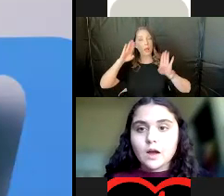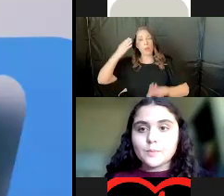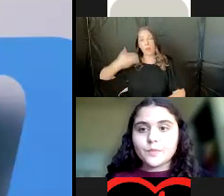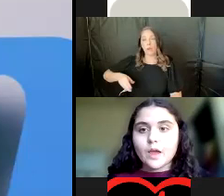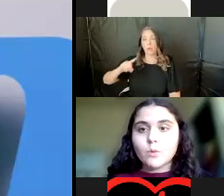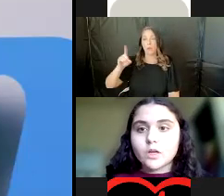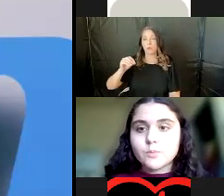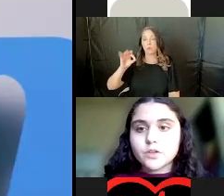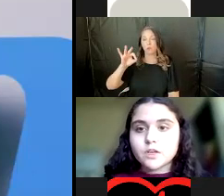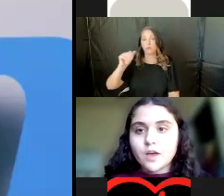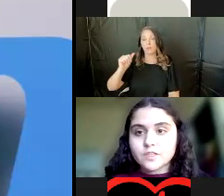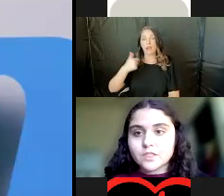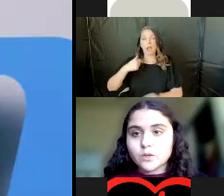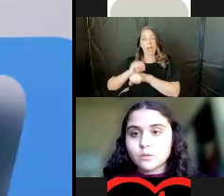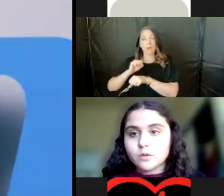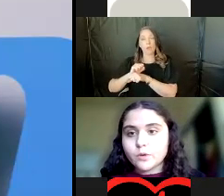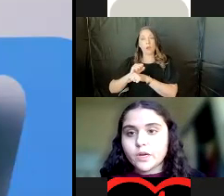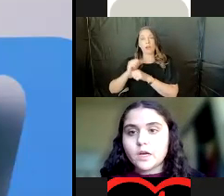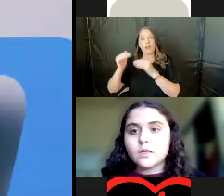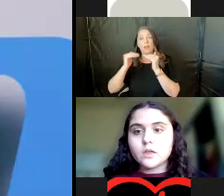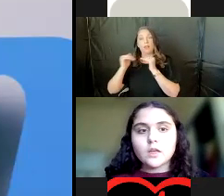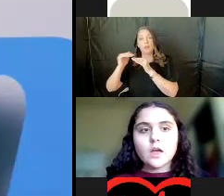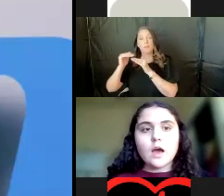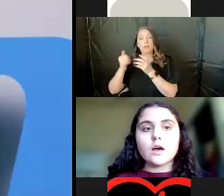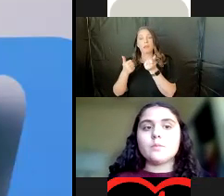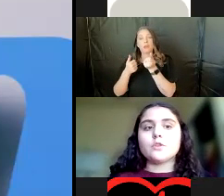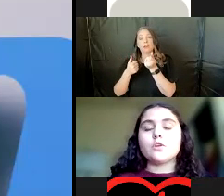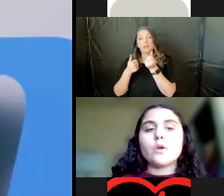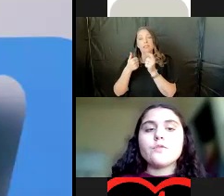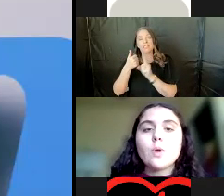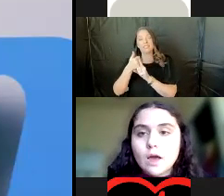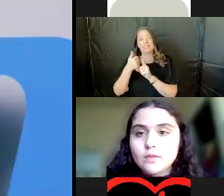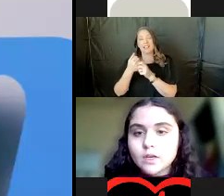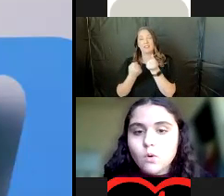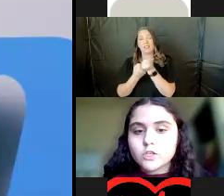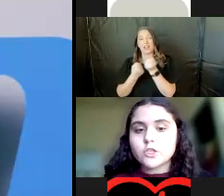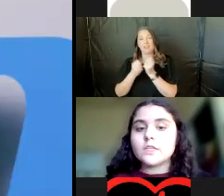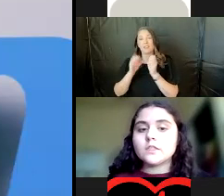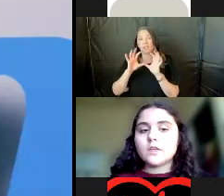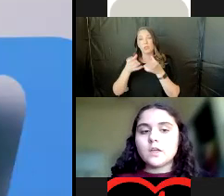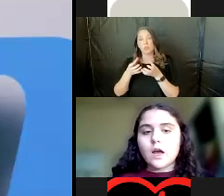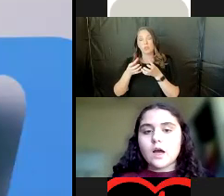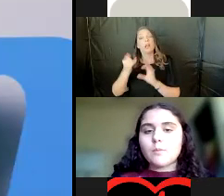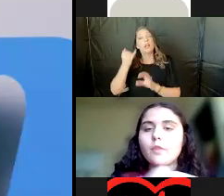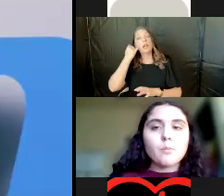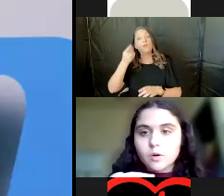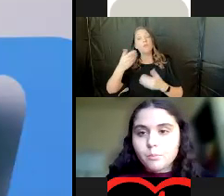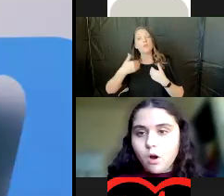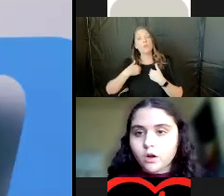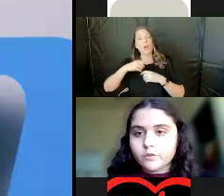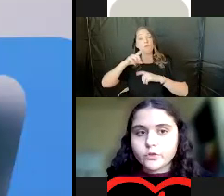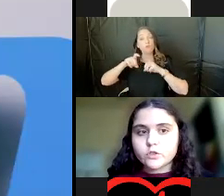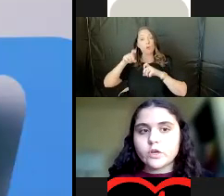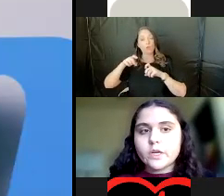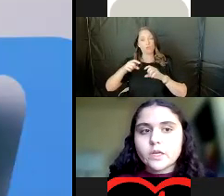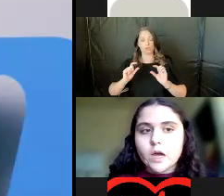Sophia. I work in the peer self-advocacy unit with Maria. So if you have any questions, on the bottom